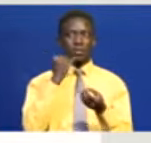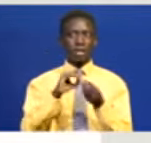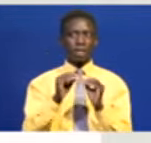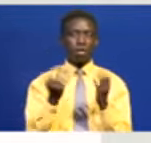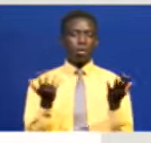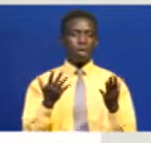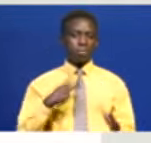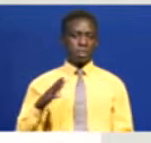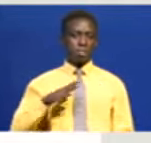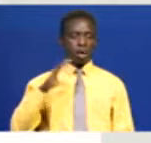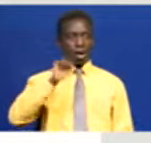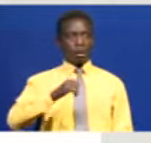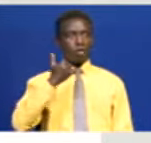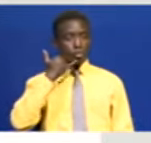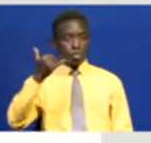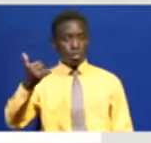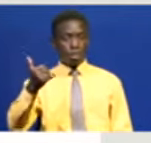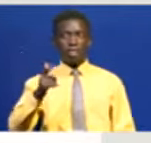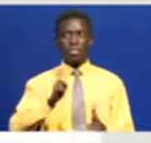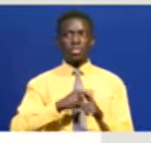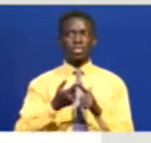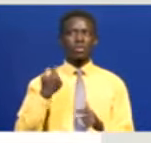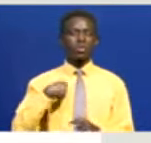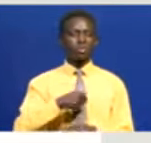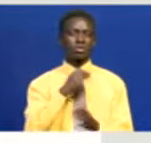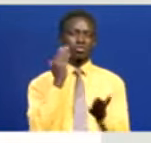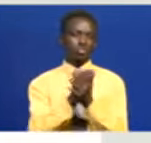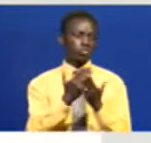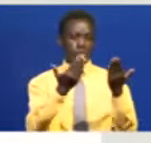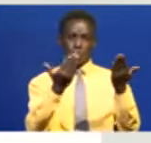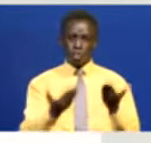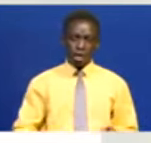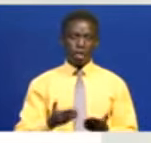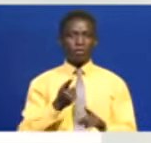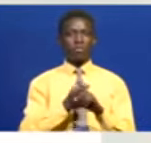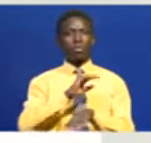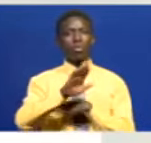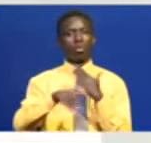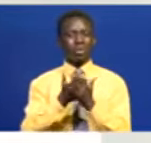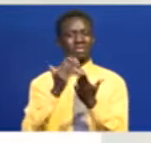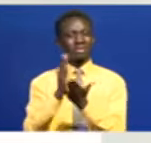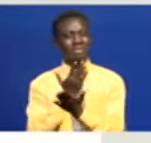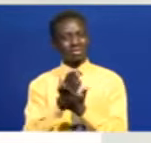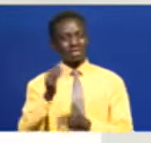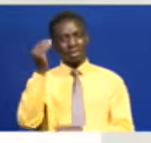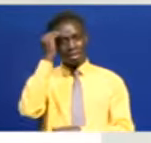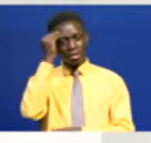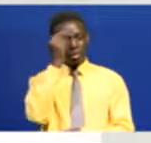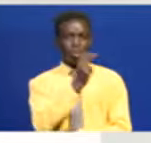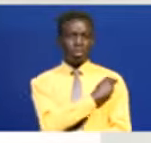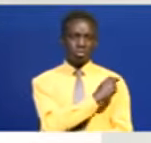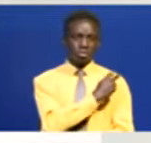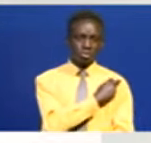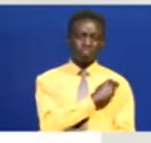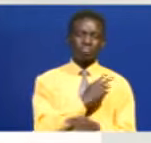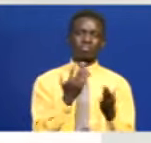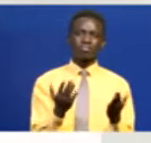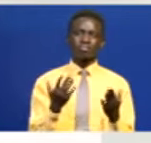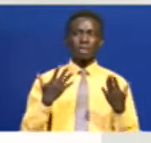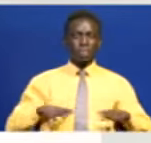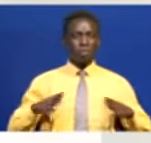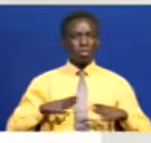can call. And we are really welcoming from all sectors, you know, education, consultancy, people are in medical and